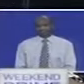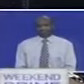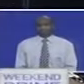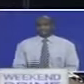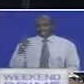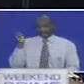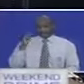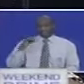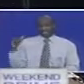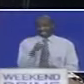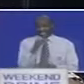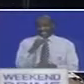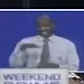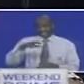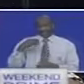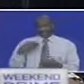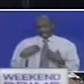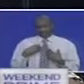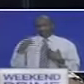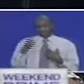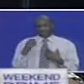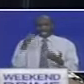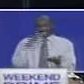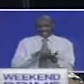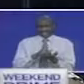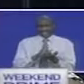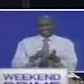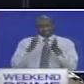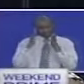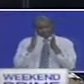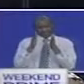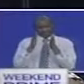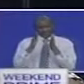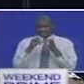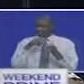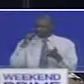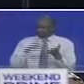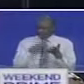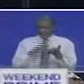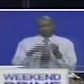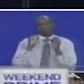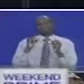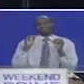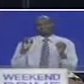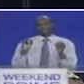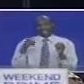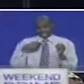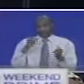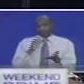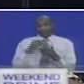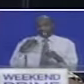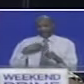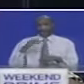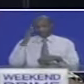Nairobi's Isili area is grabbing attention again. This time, however, it's not for the wrong reasons. Now, a little-known